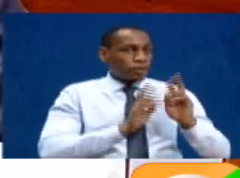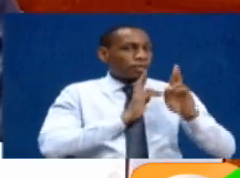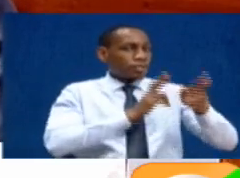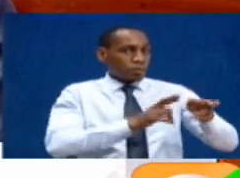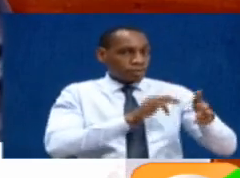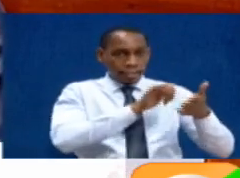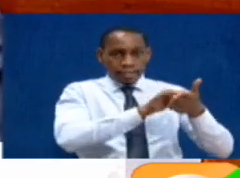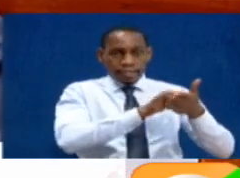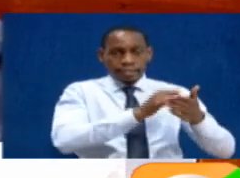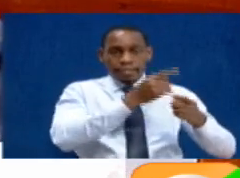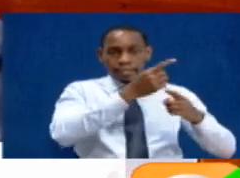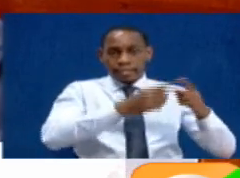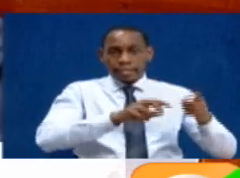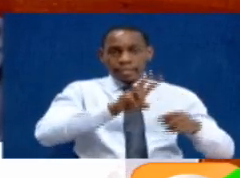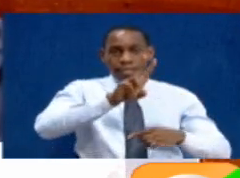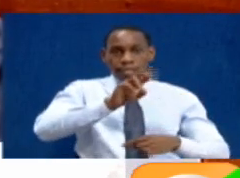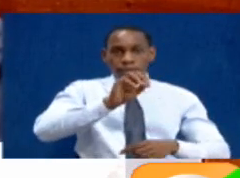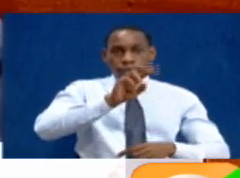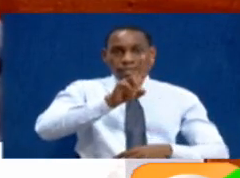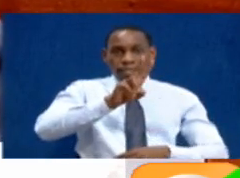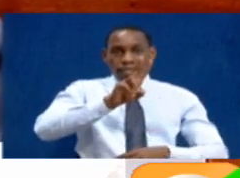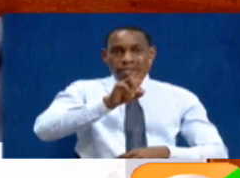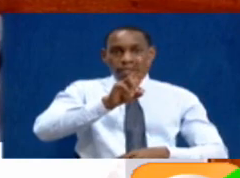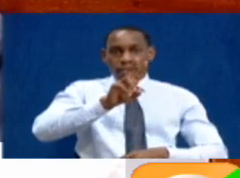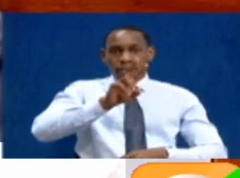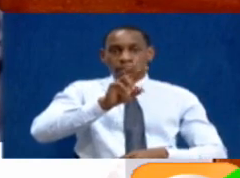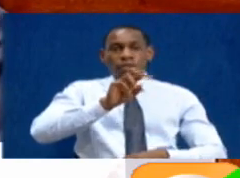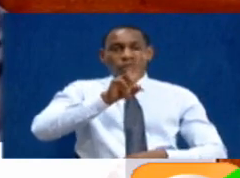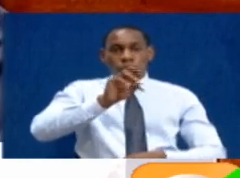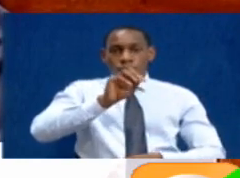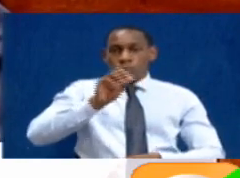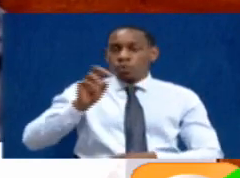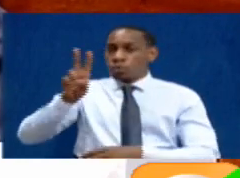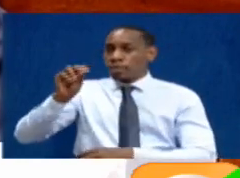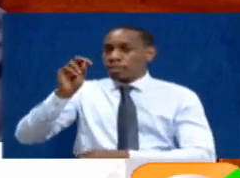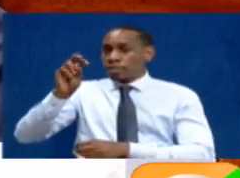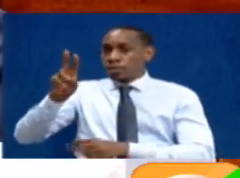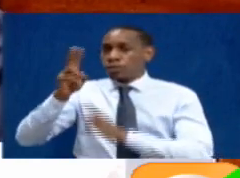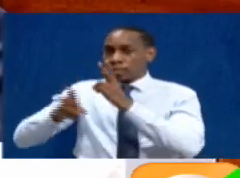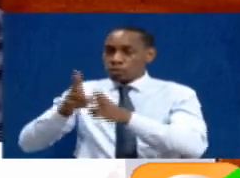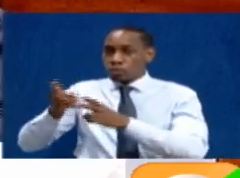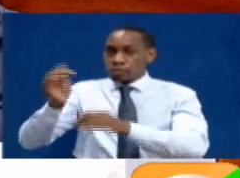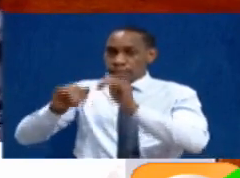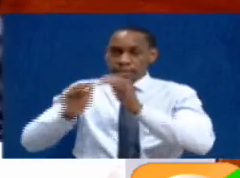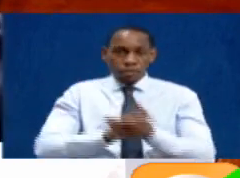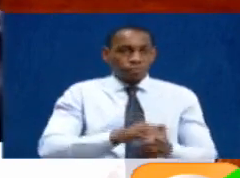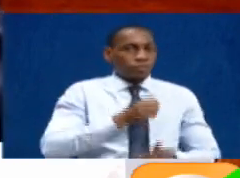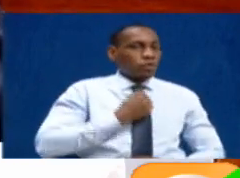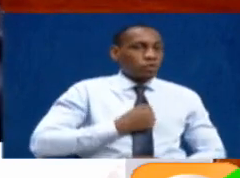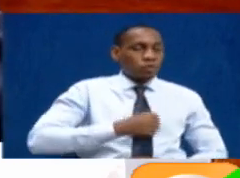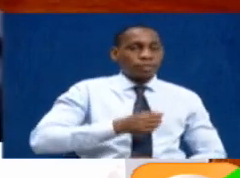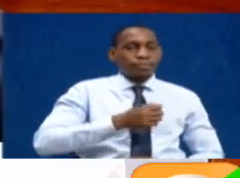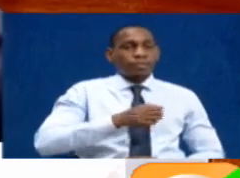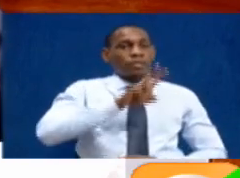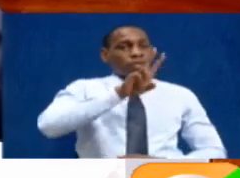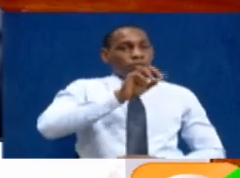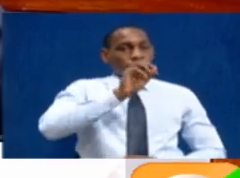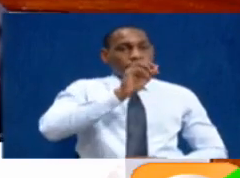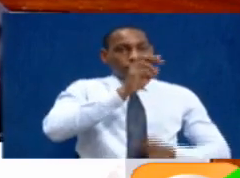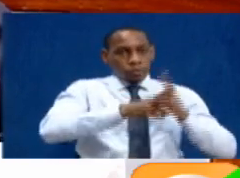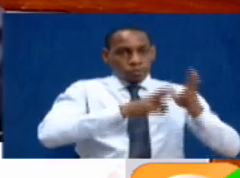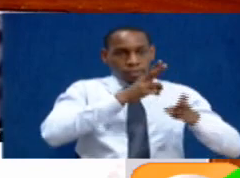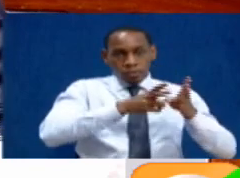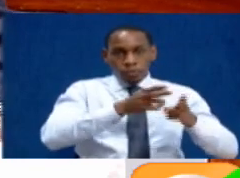the 2020 elections. 2022. 2022 elections, yes, sorry, 2022